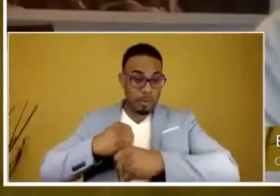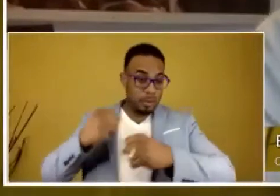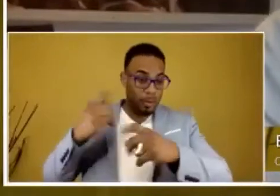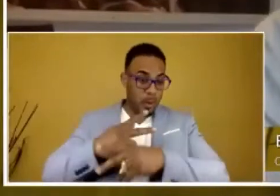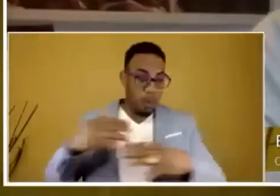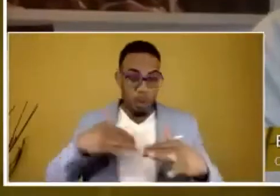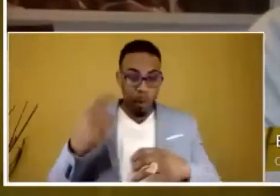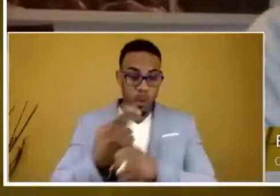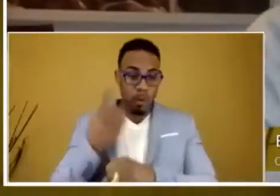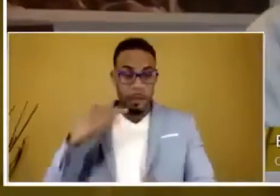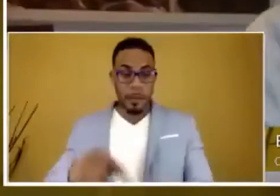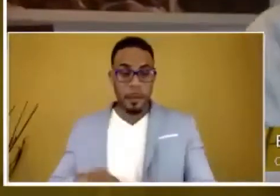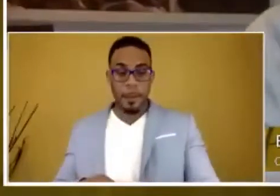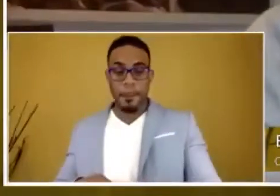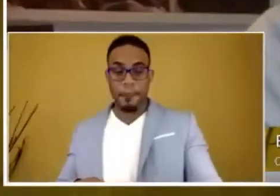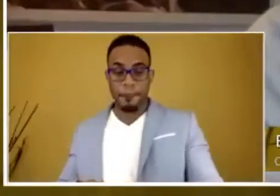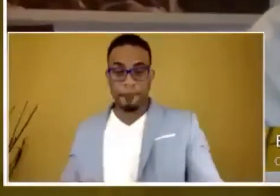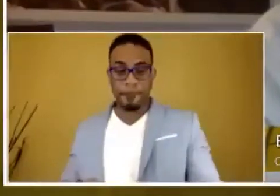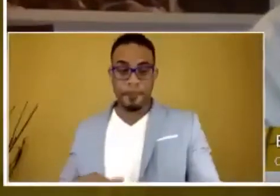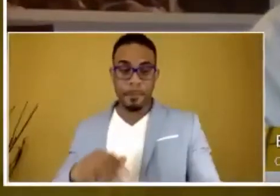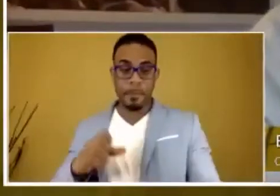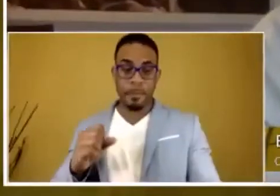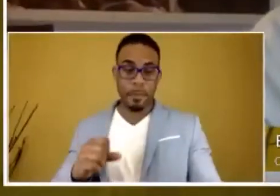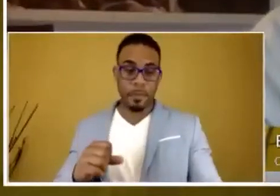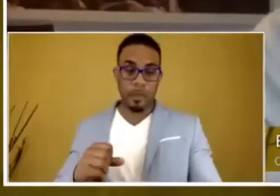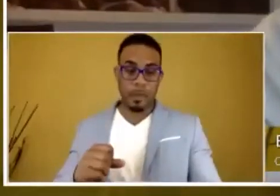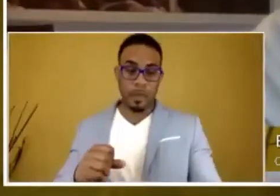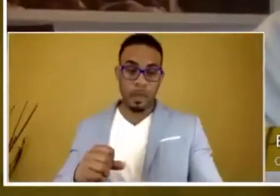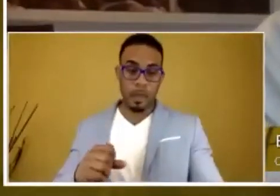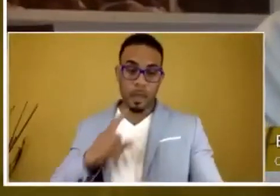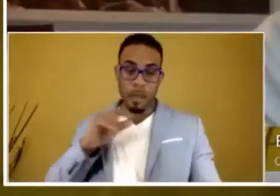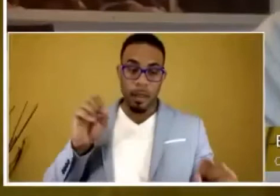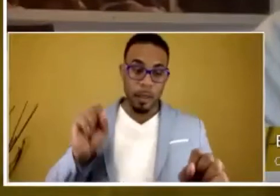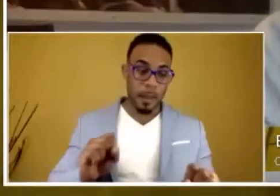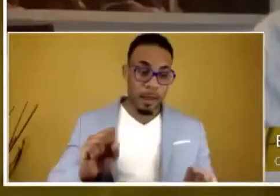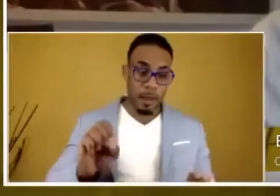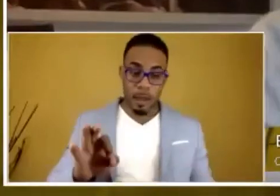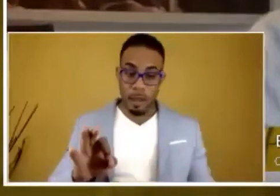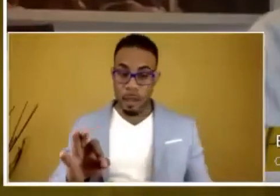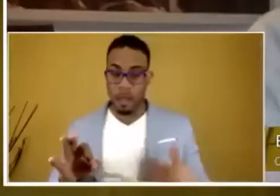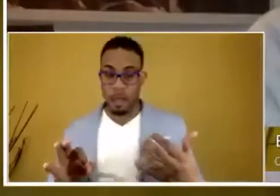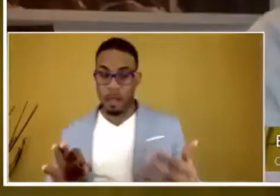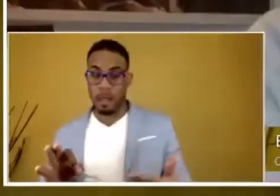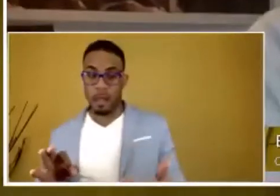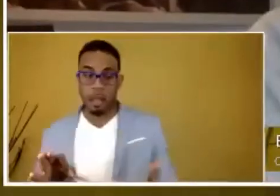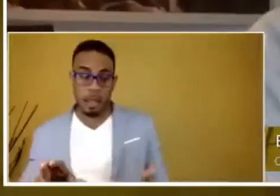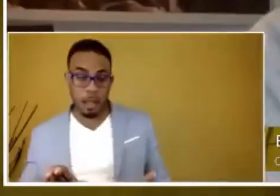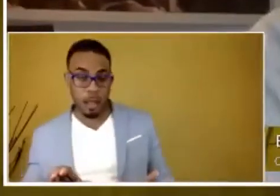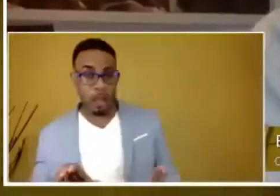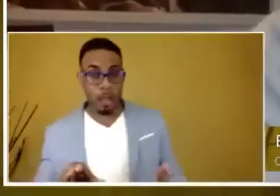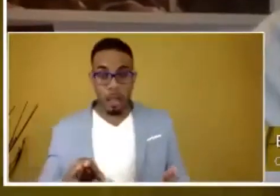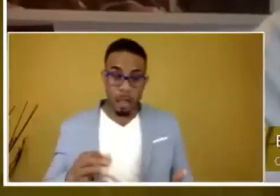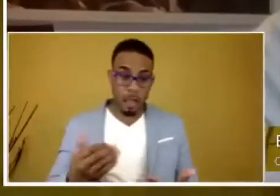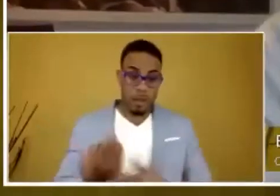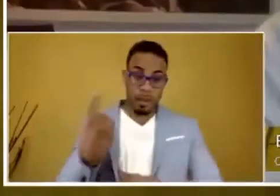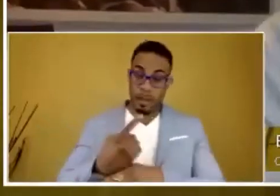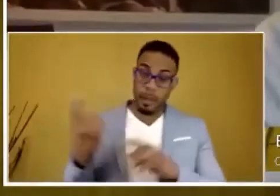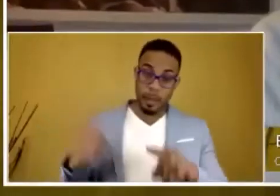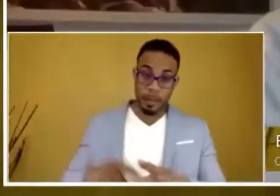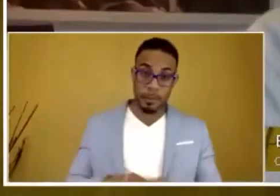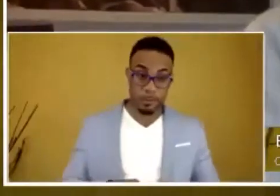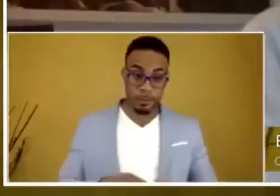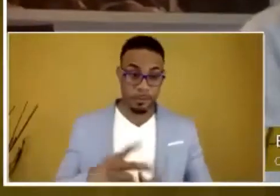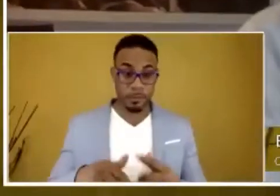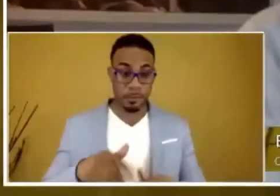them. So it's there's a possibility of a new day coming of the kind that